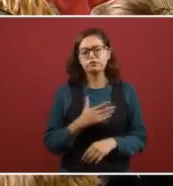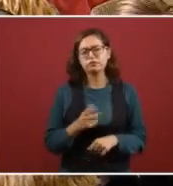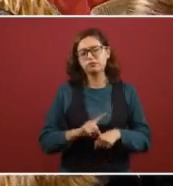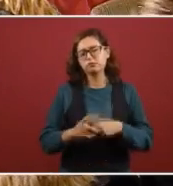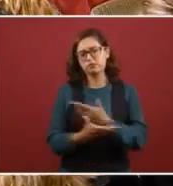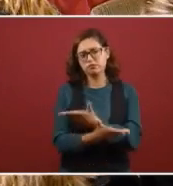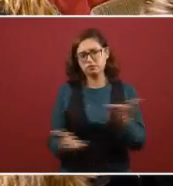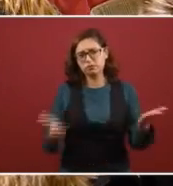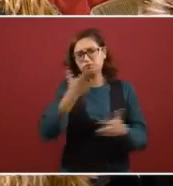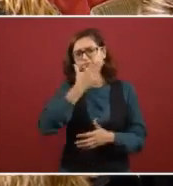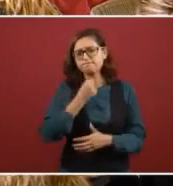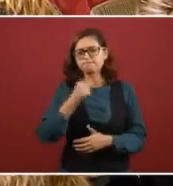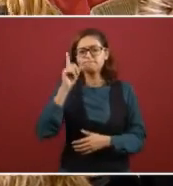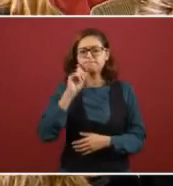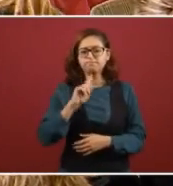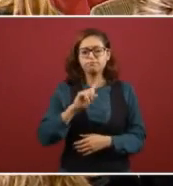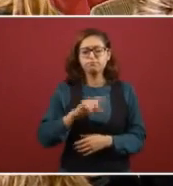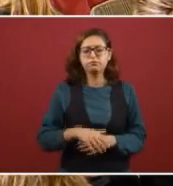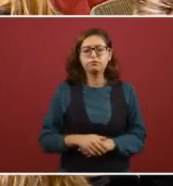And hello to everyone.